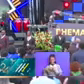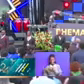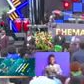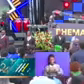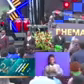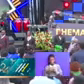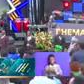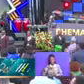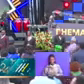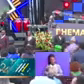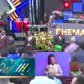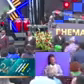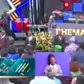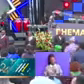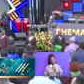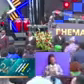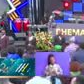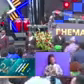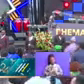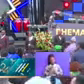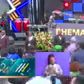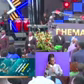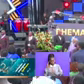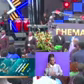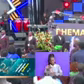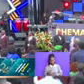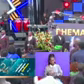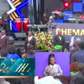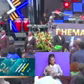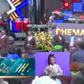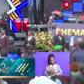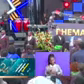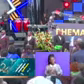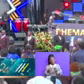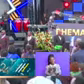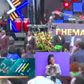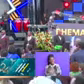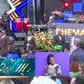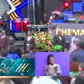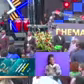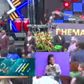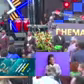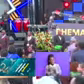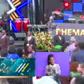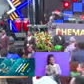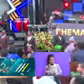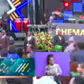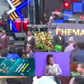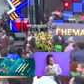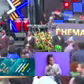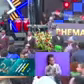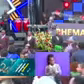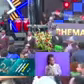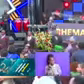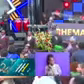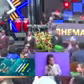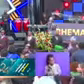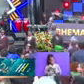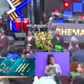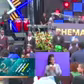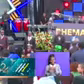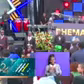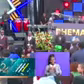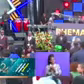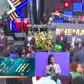is a miscarriage come run I want to pray for you we are dealing with something that you canot see with your eye but we are